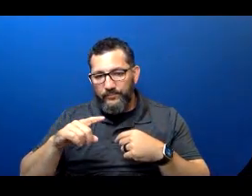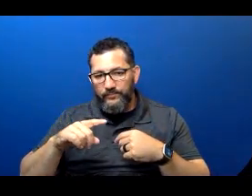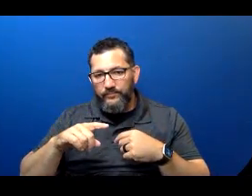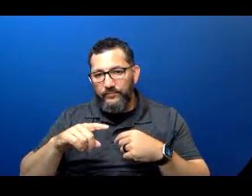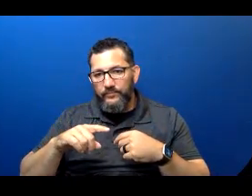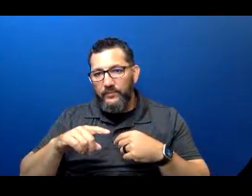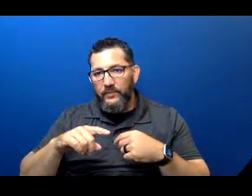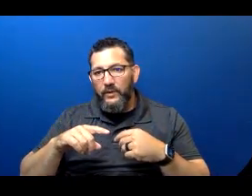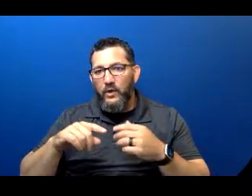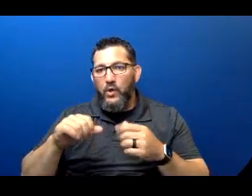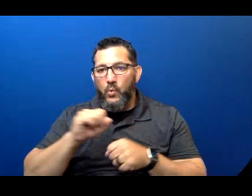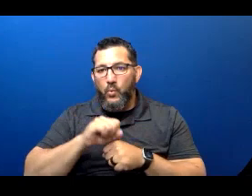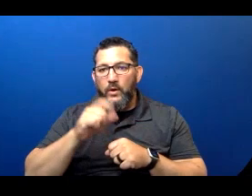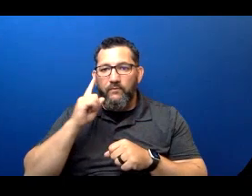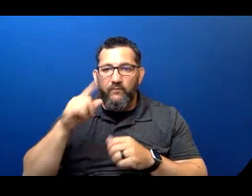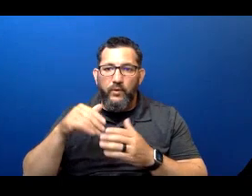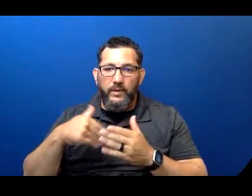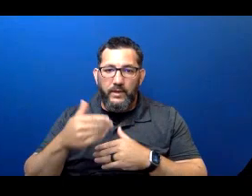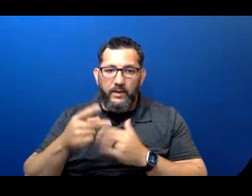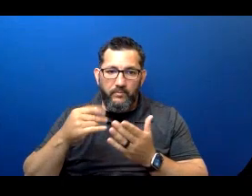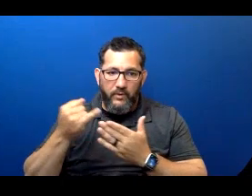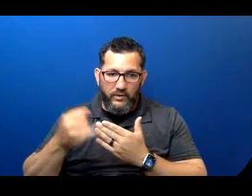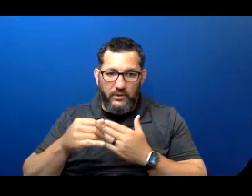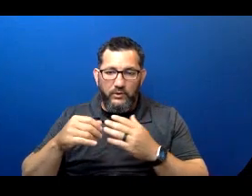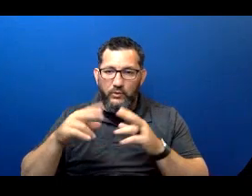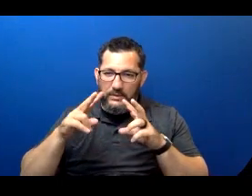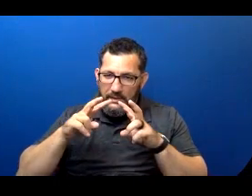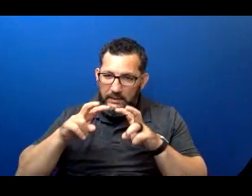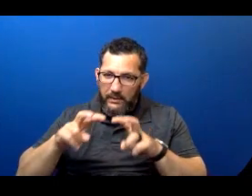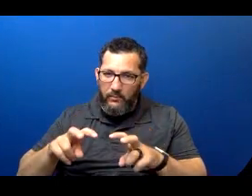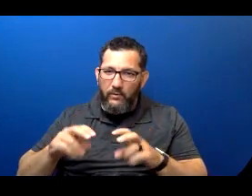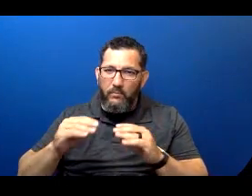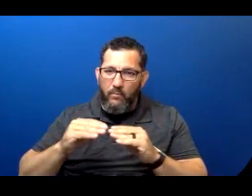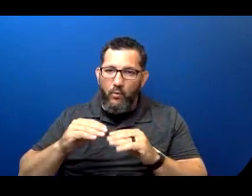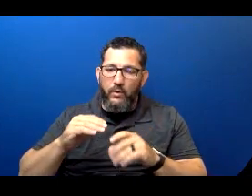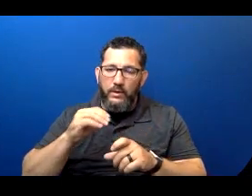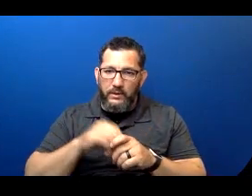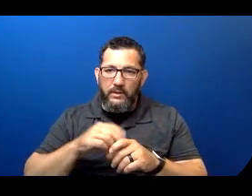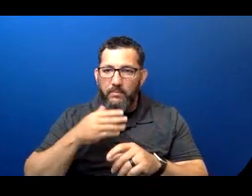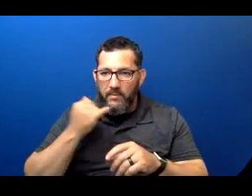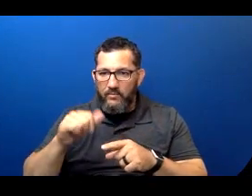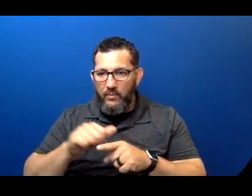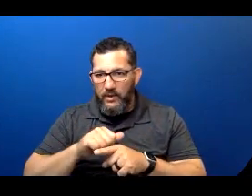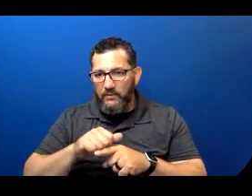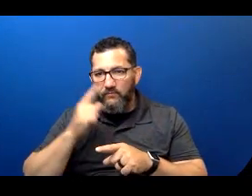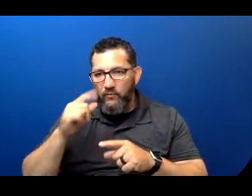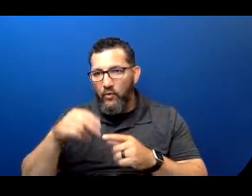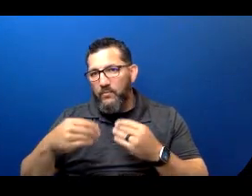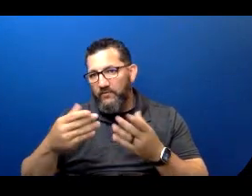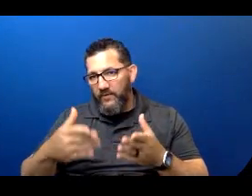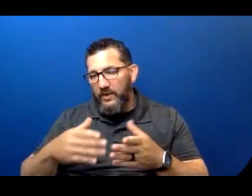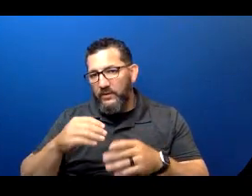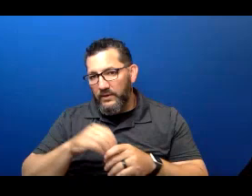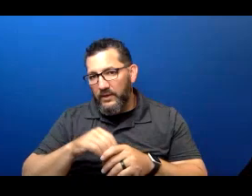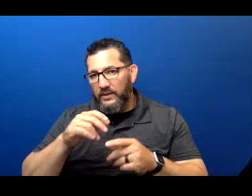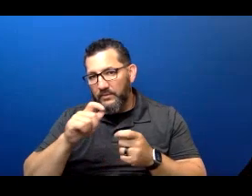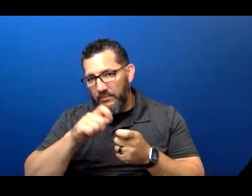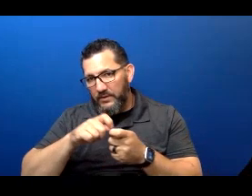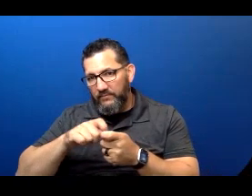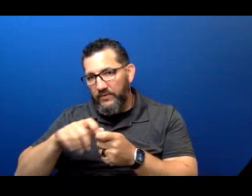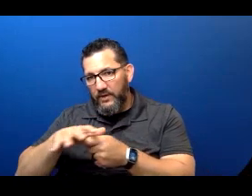of work for the next project that maybe we can dig deeper a little bit into the best practices of providers in those specific